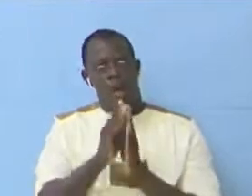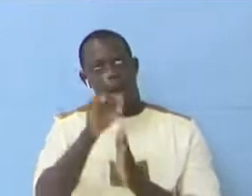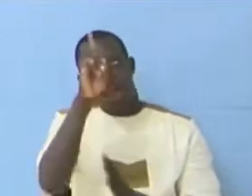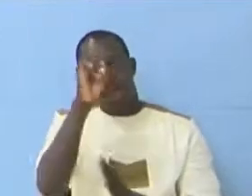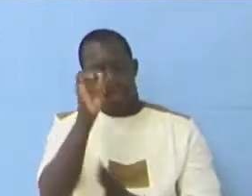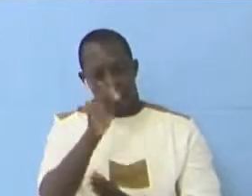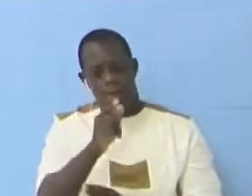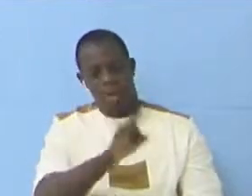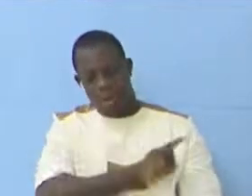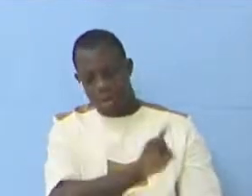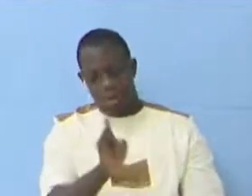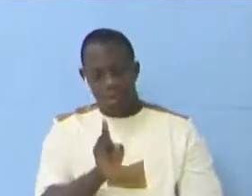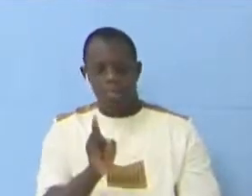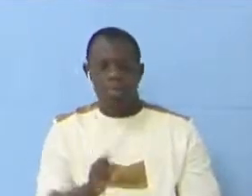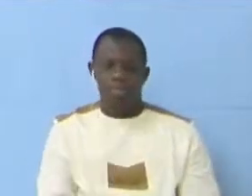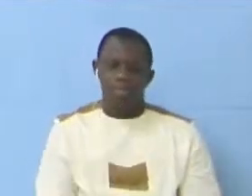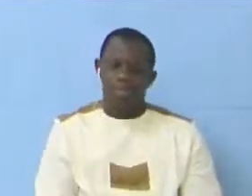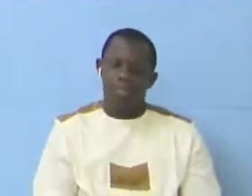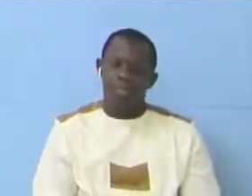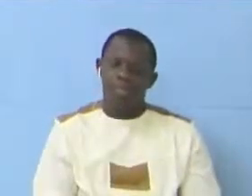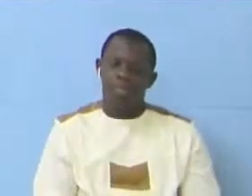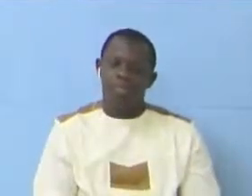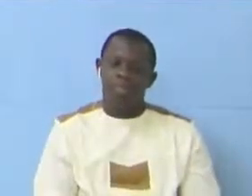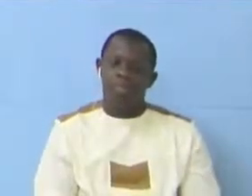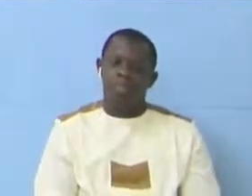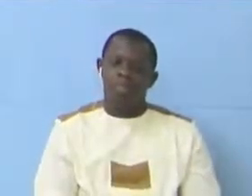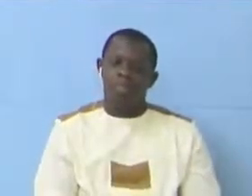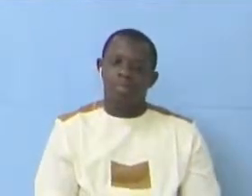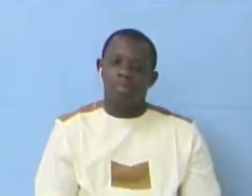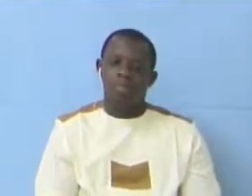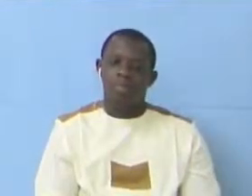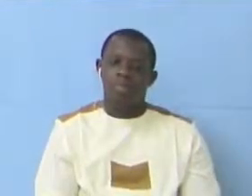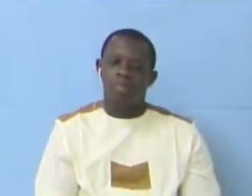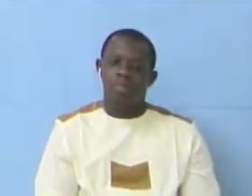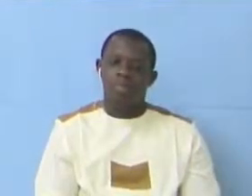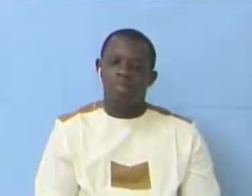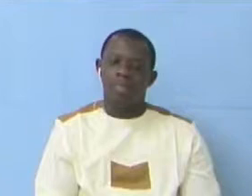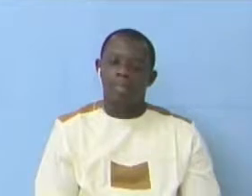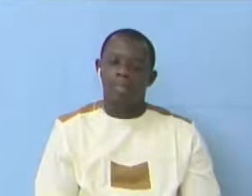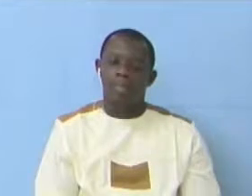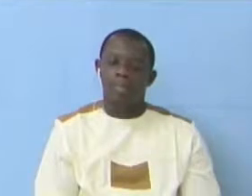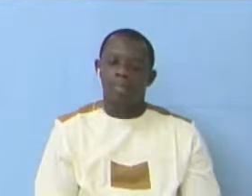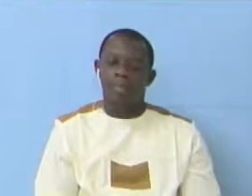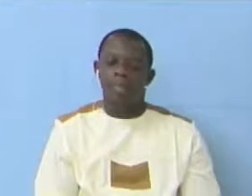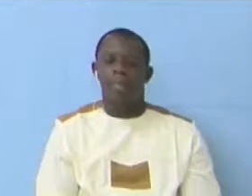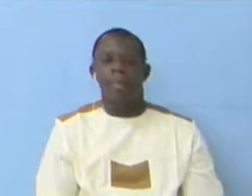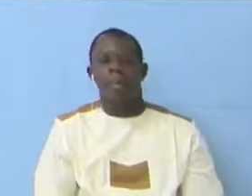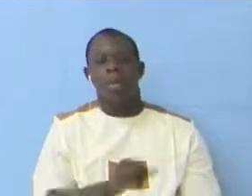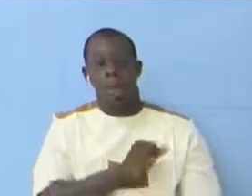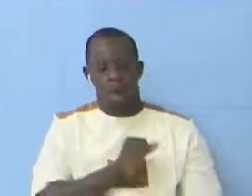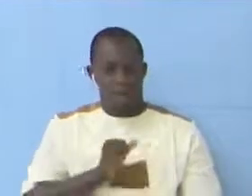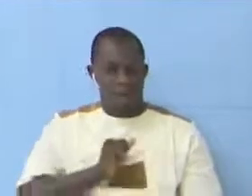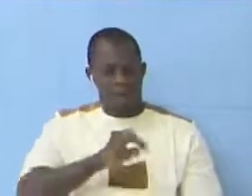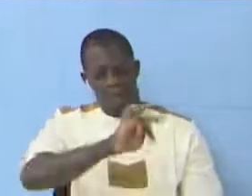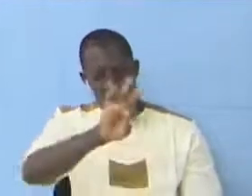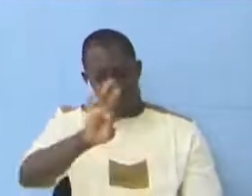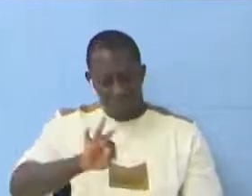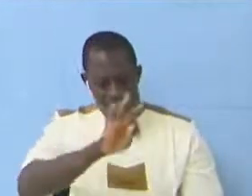leen. And we pray to God to reward them for us. suñ family suñ immediate